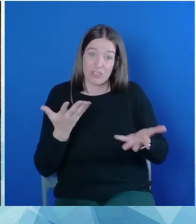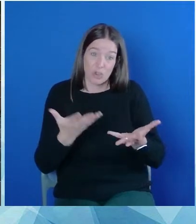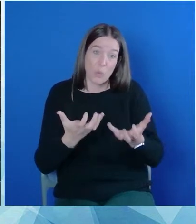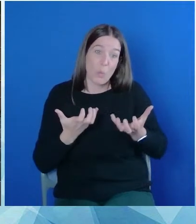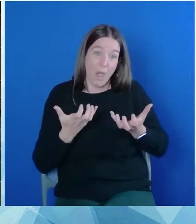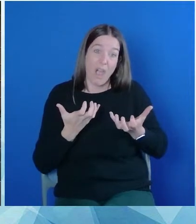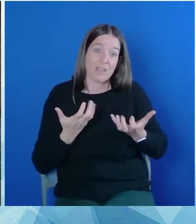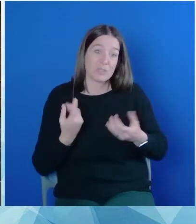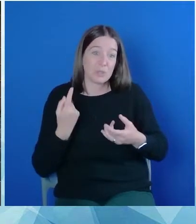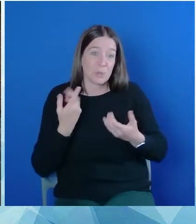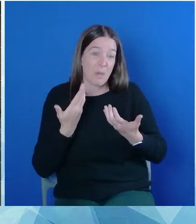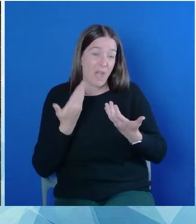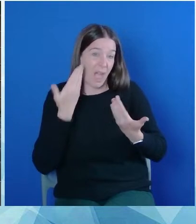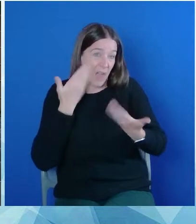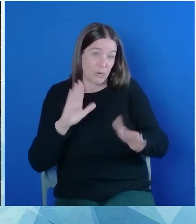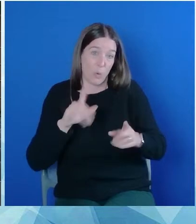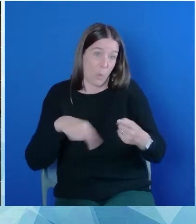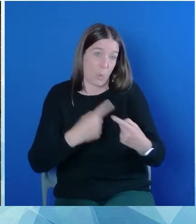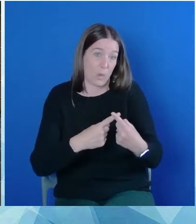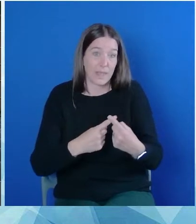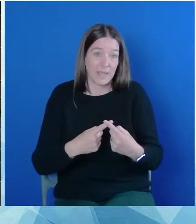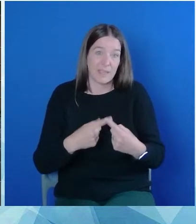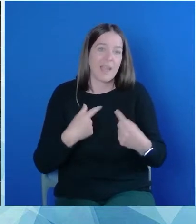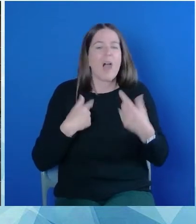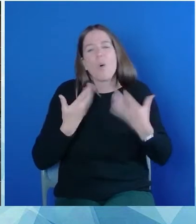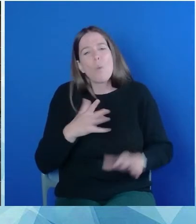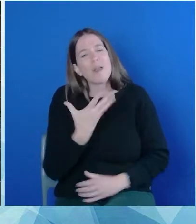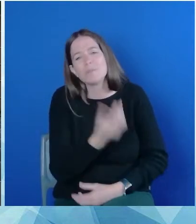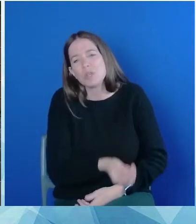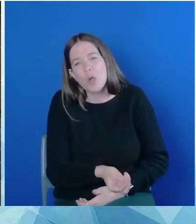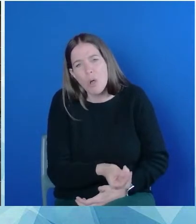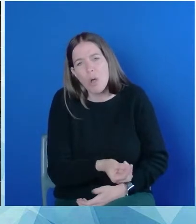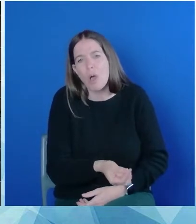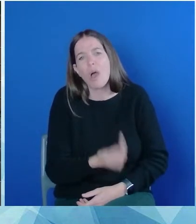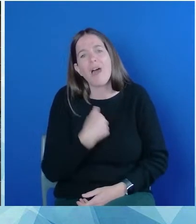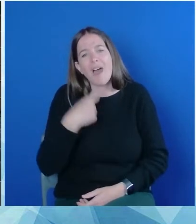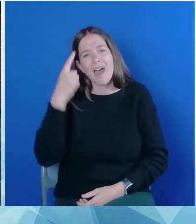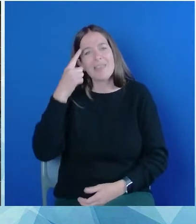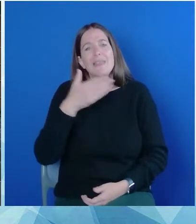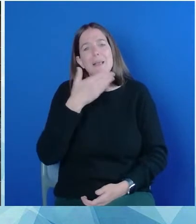that he wants to. I don't want him to go.